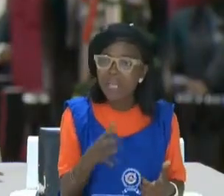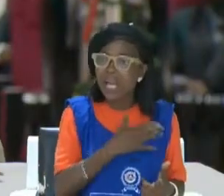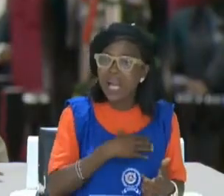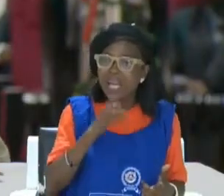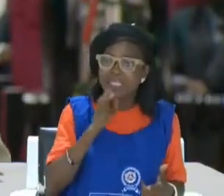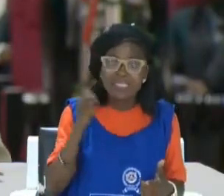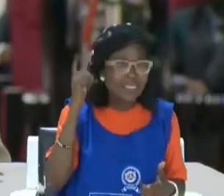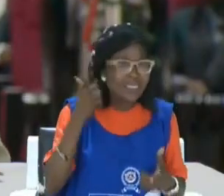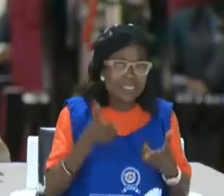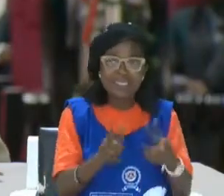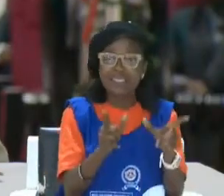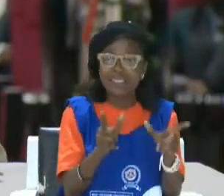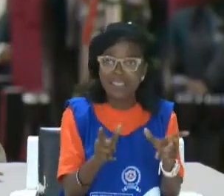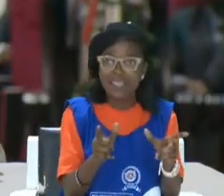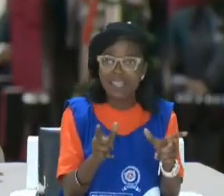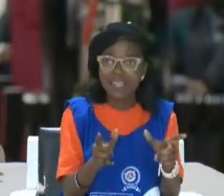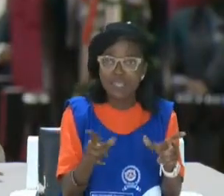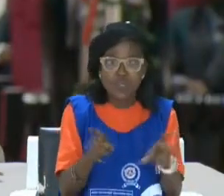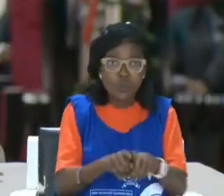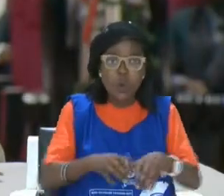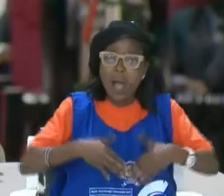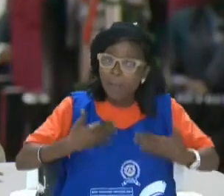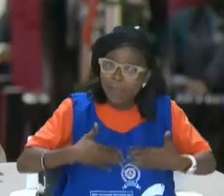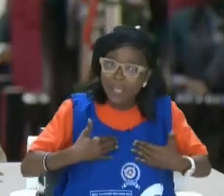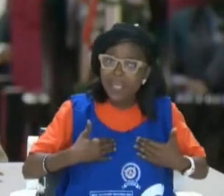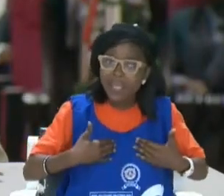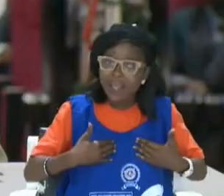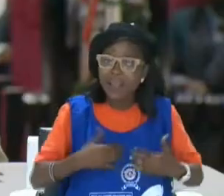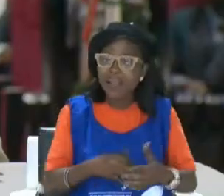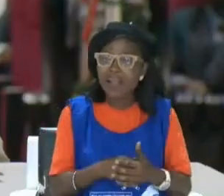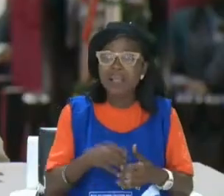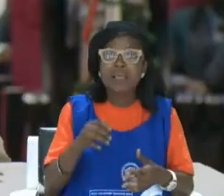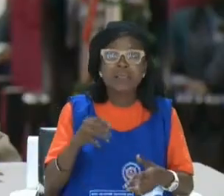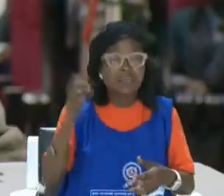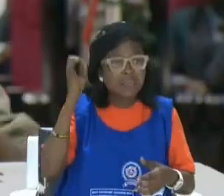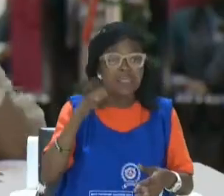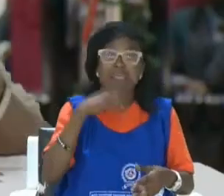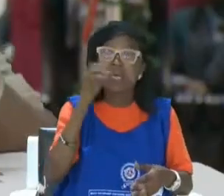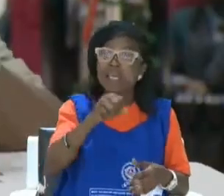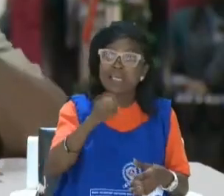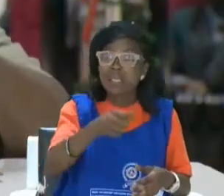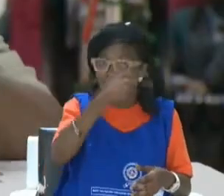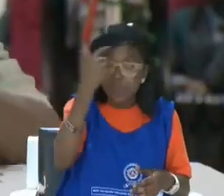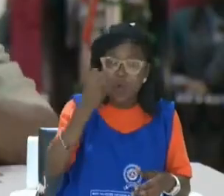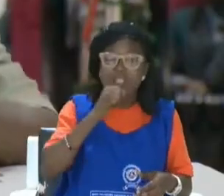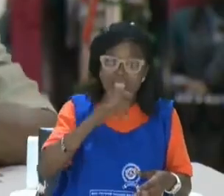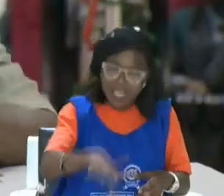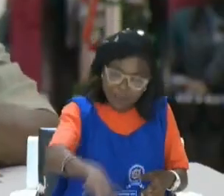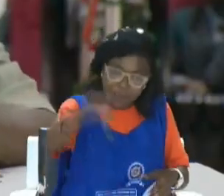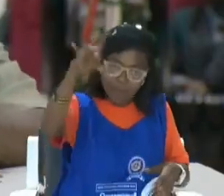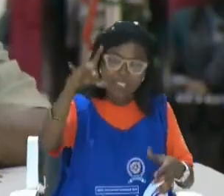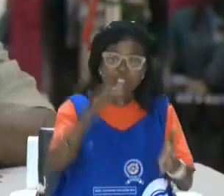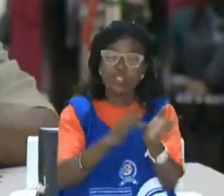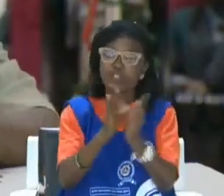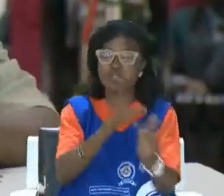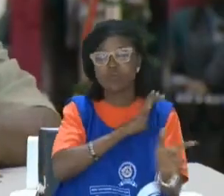still so happy. Oh, he said, because he had found Jesus Christ.